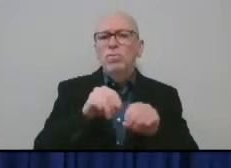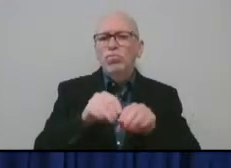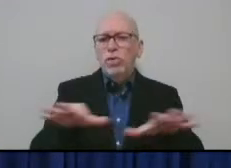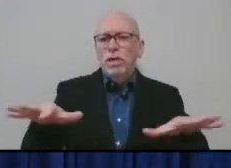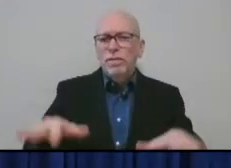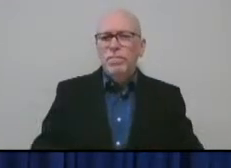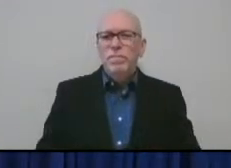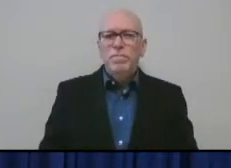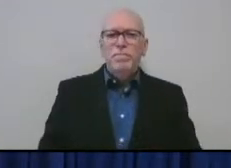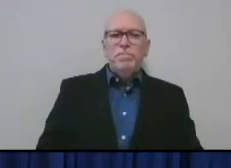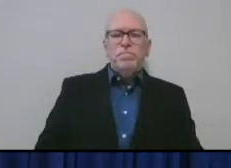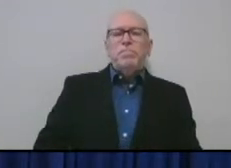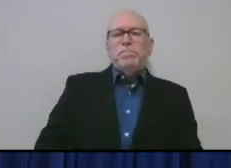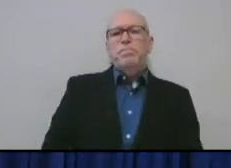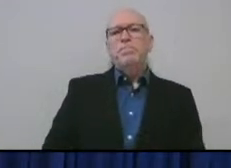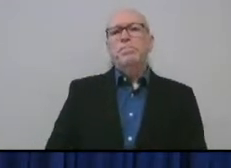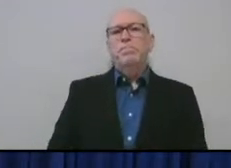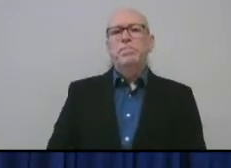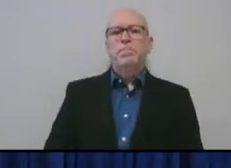scheduling process.